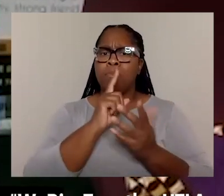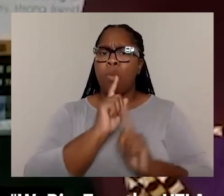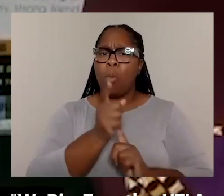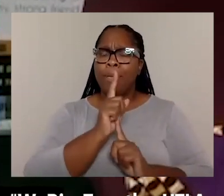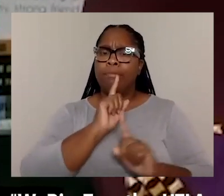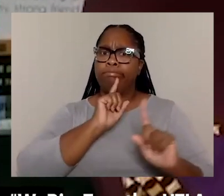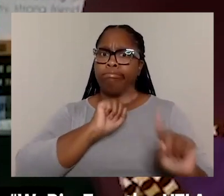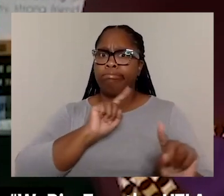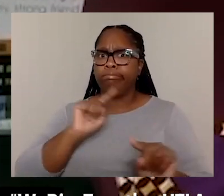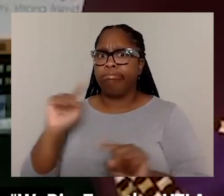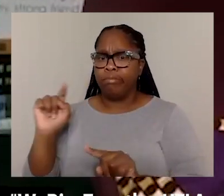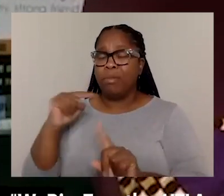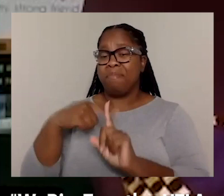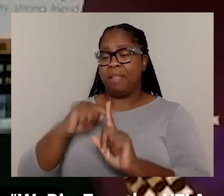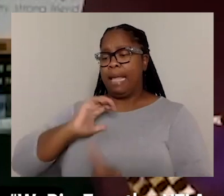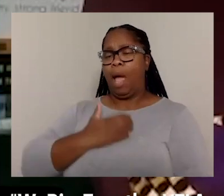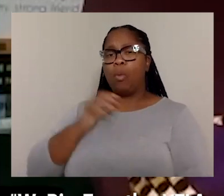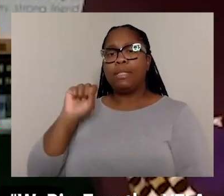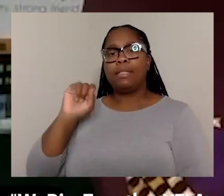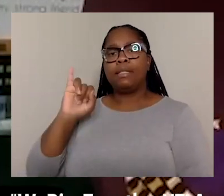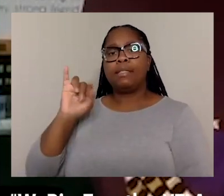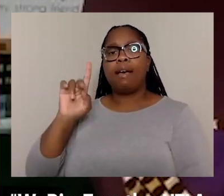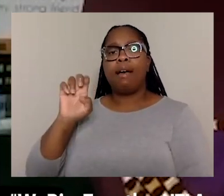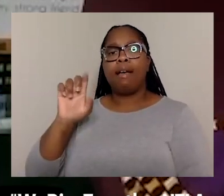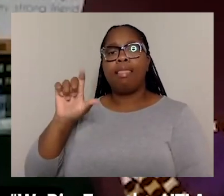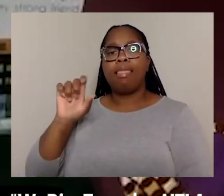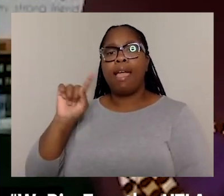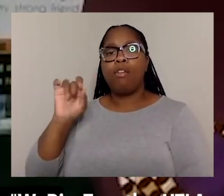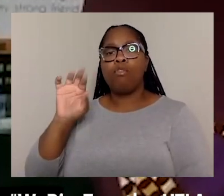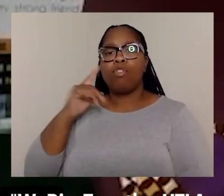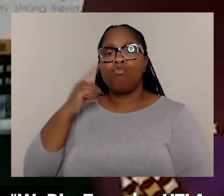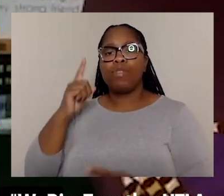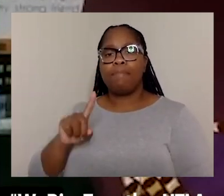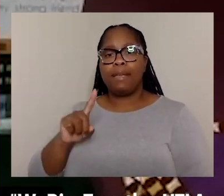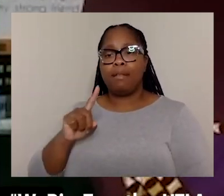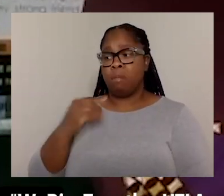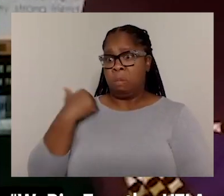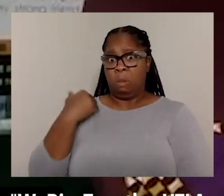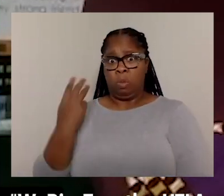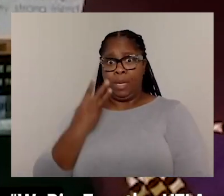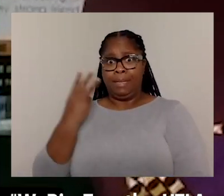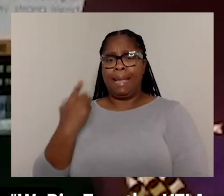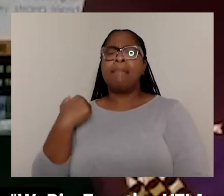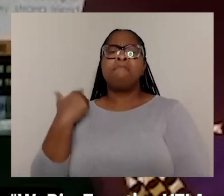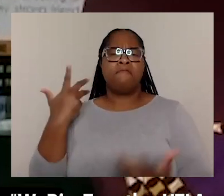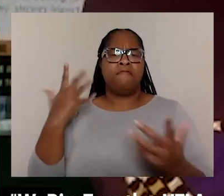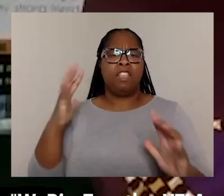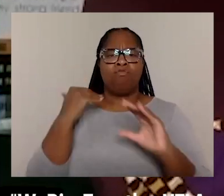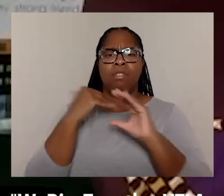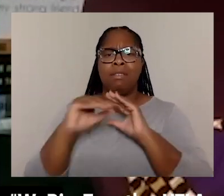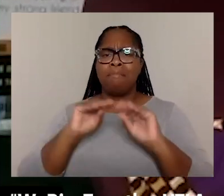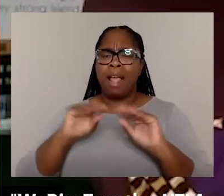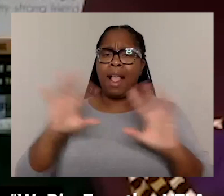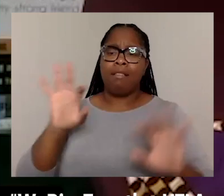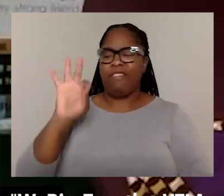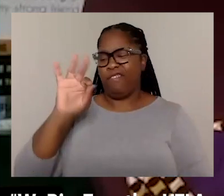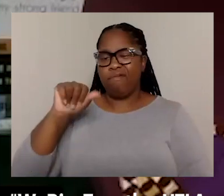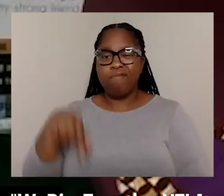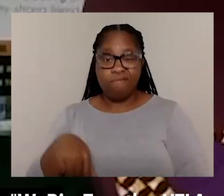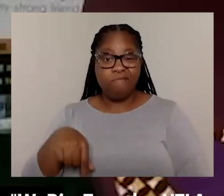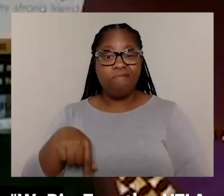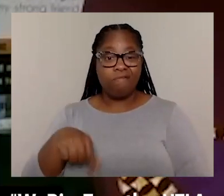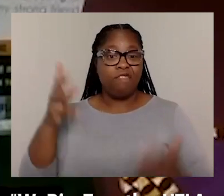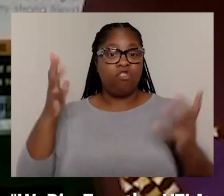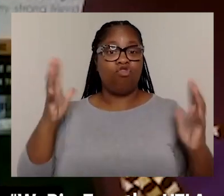letter agreement. On Wednesday, we emailed a new frequently asked questions to members, and